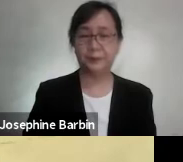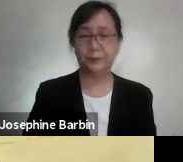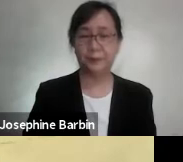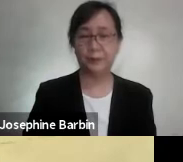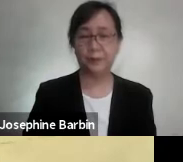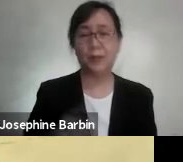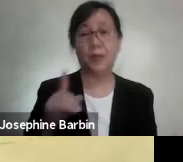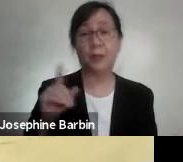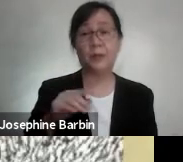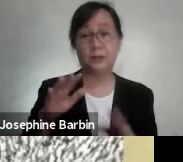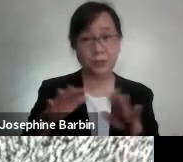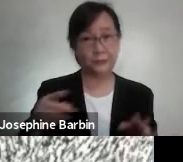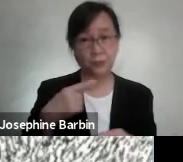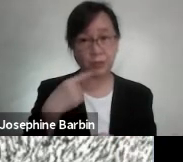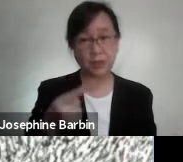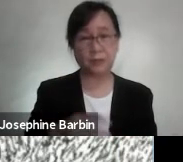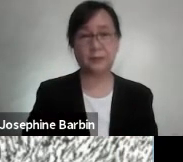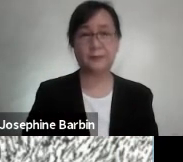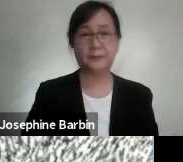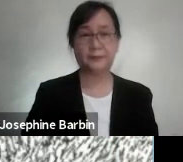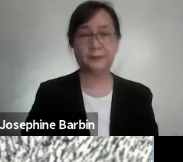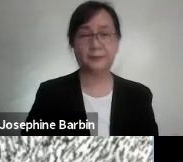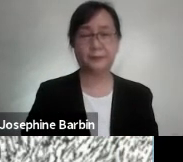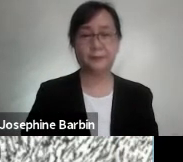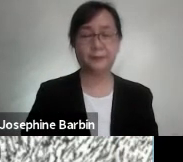So what did children have to say?